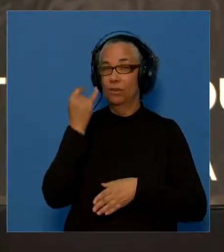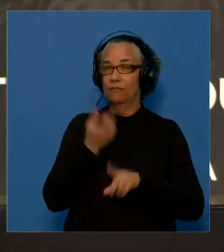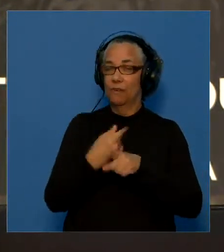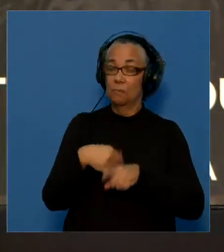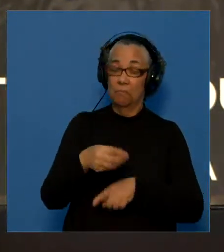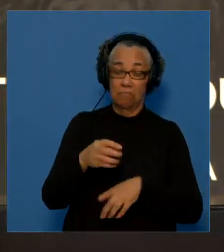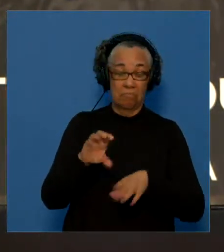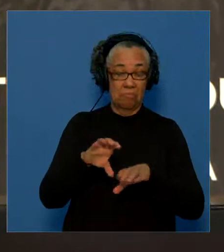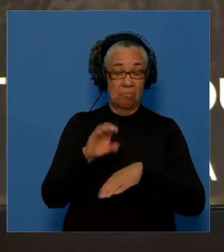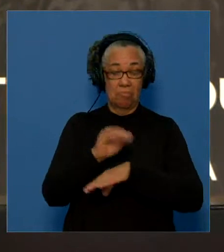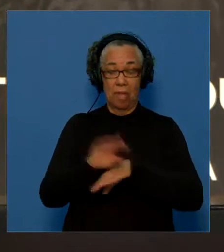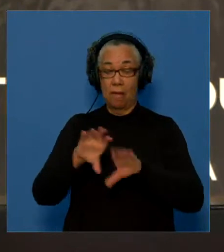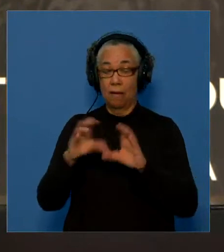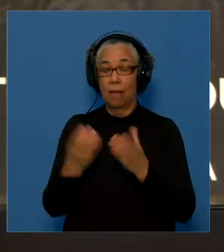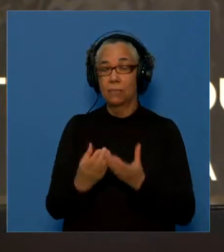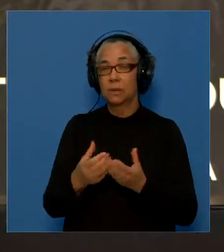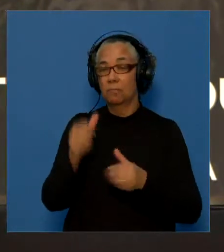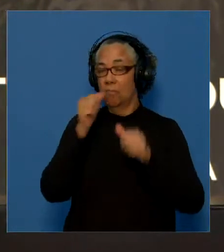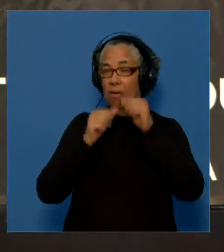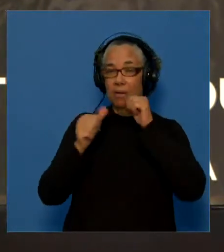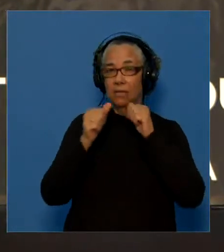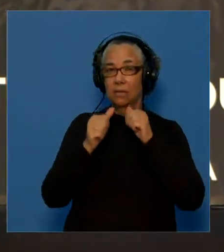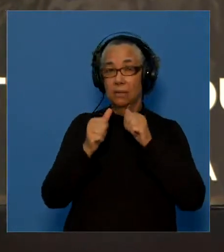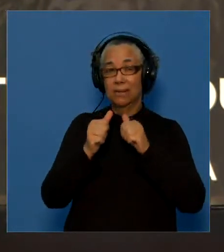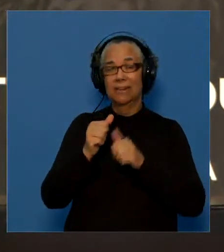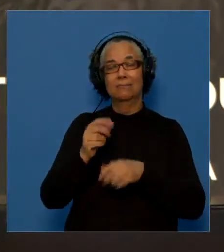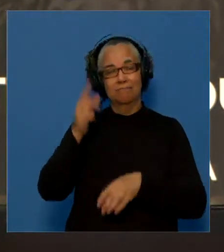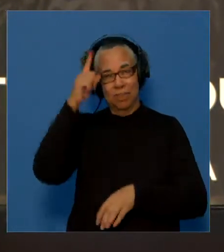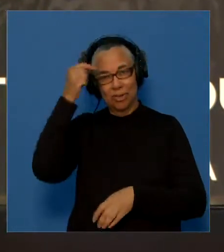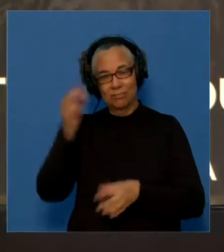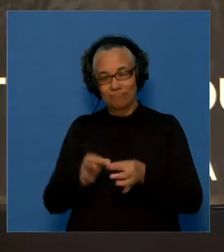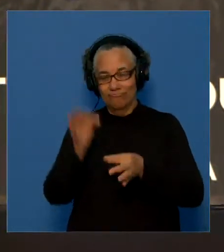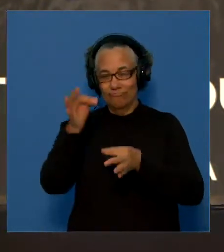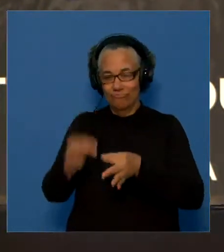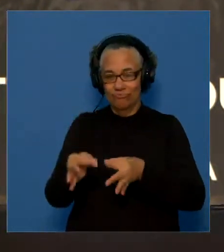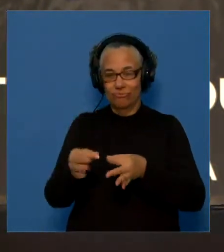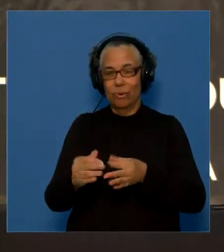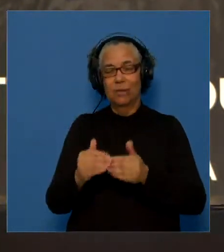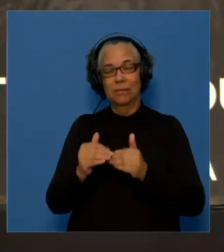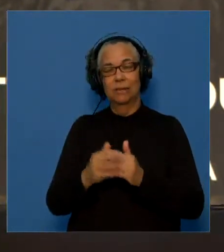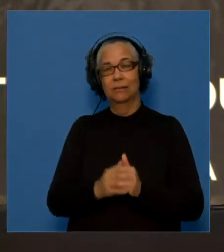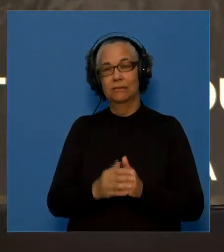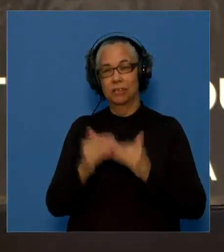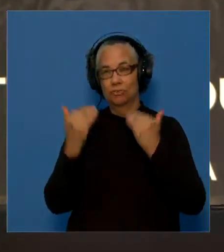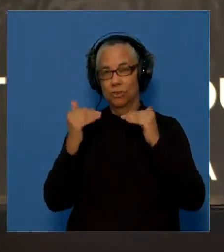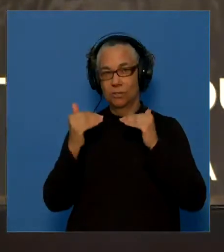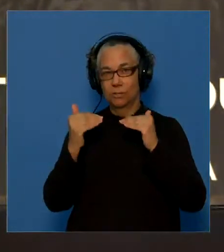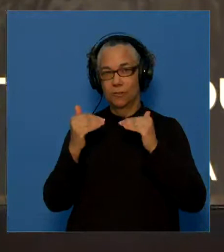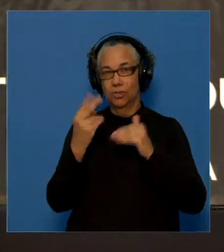given that the restrictions have been extended for a further 2 weeks.